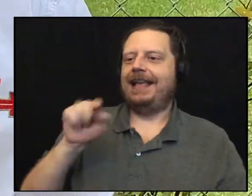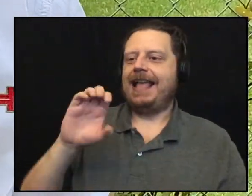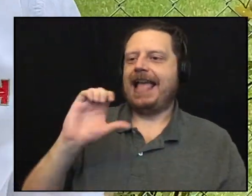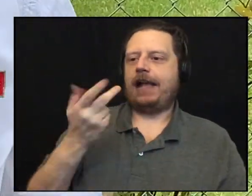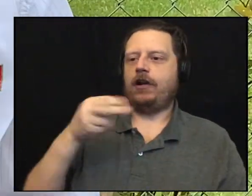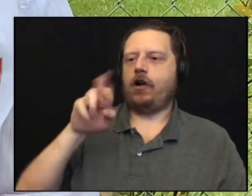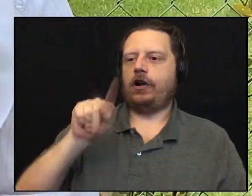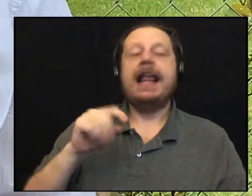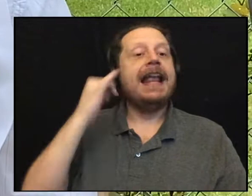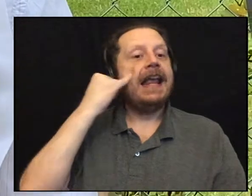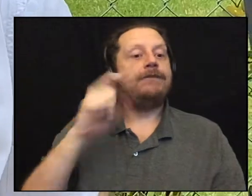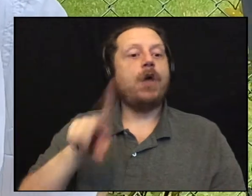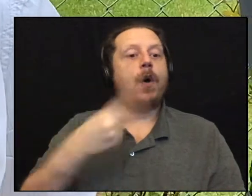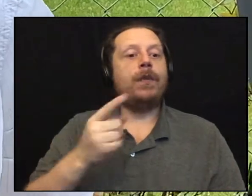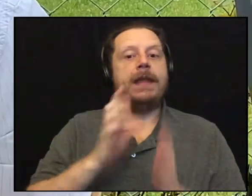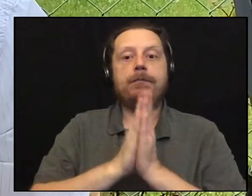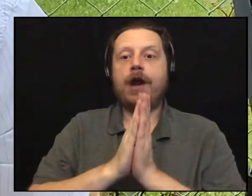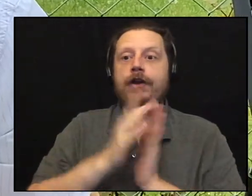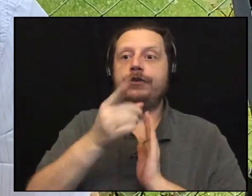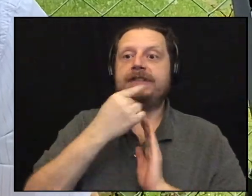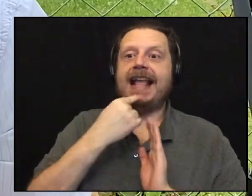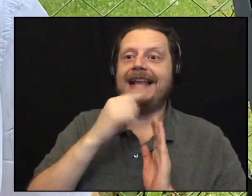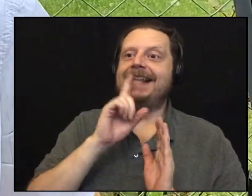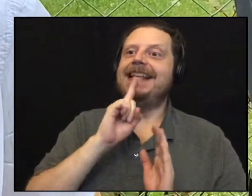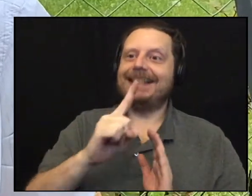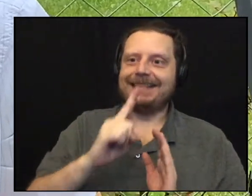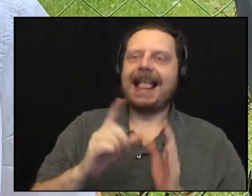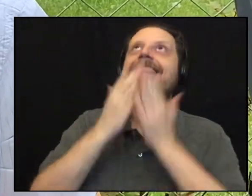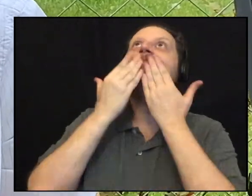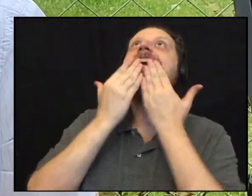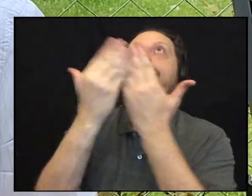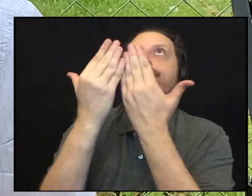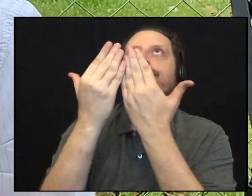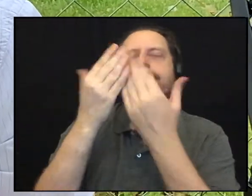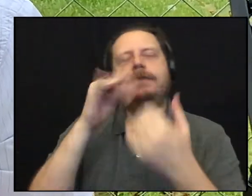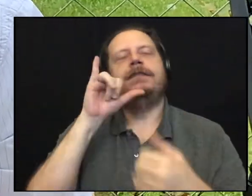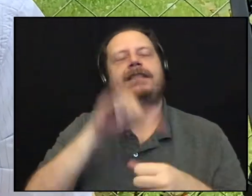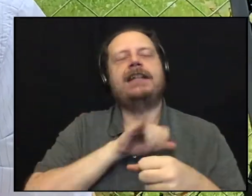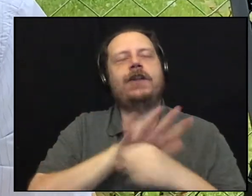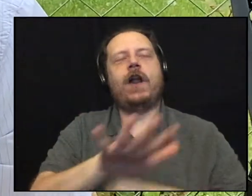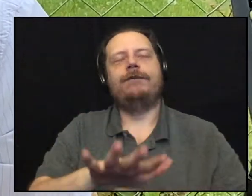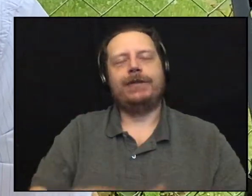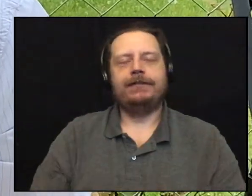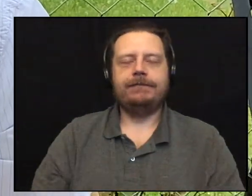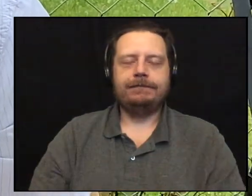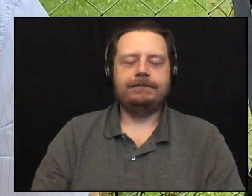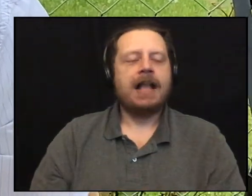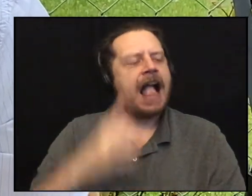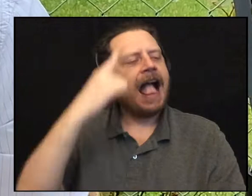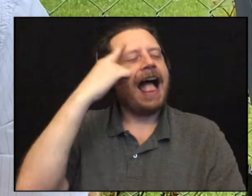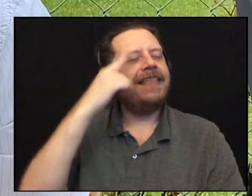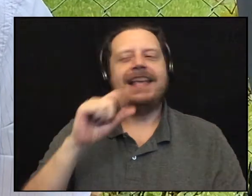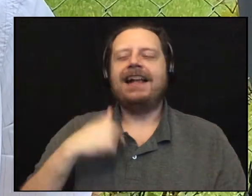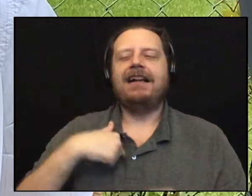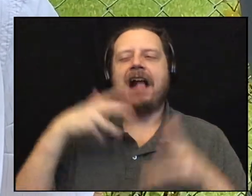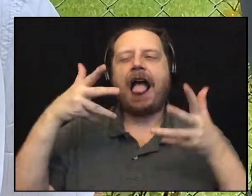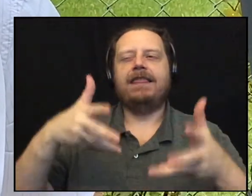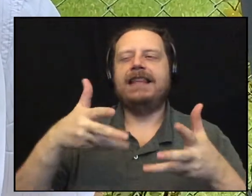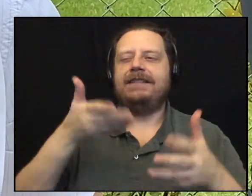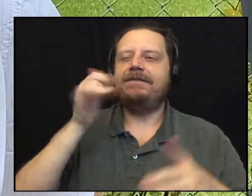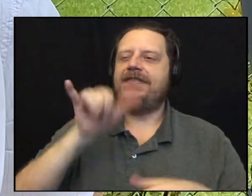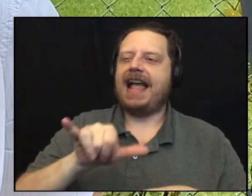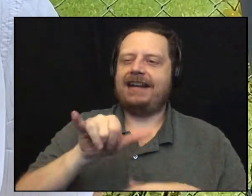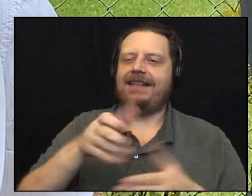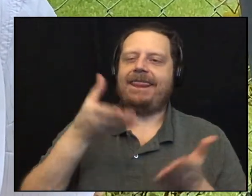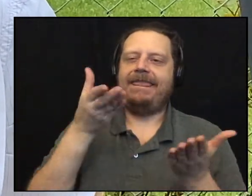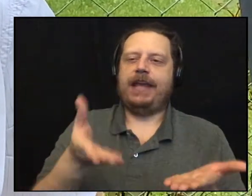you ever say is thank you, it will be enough." I think I can leave it there. I